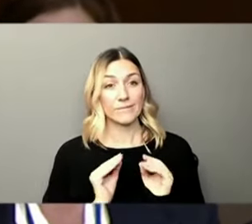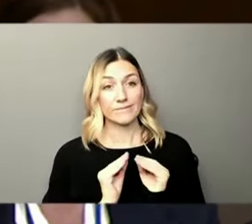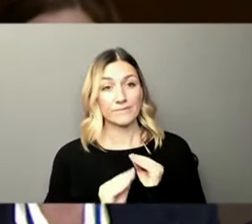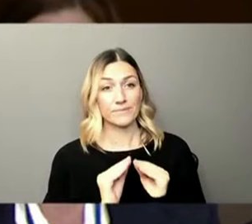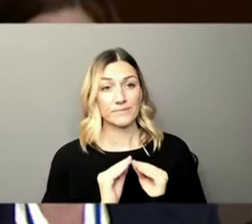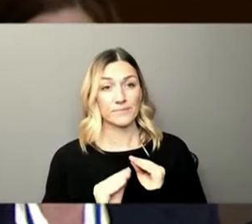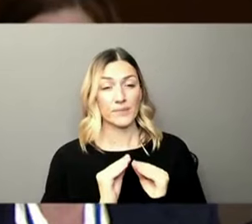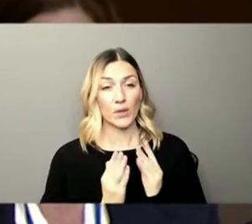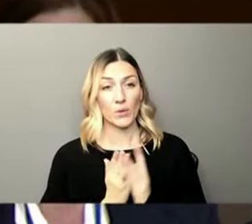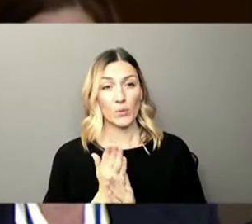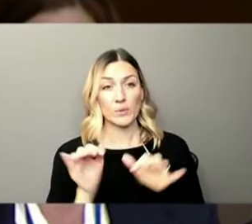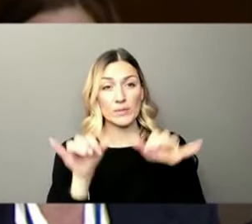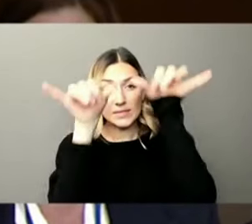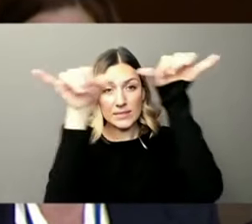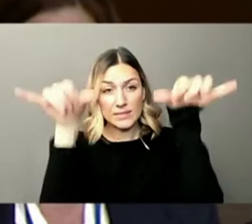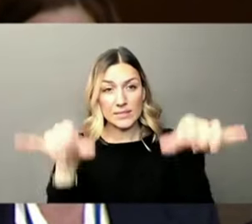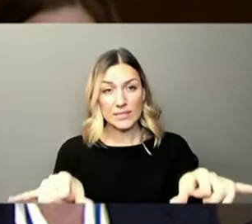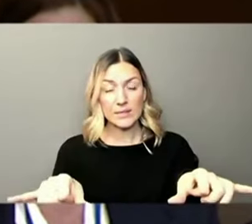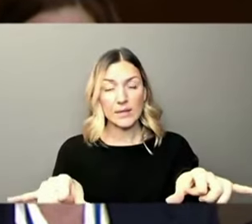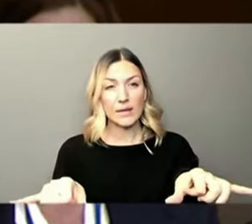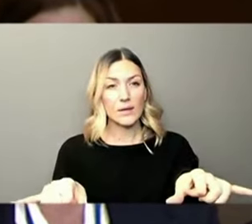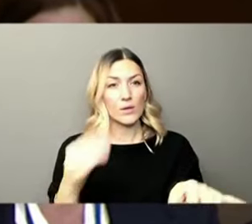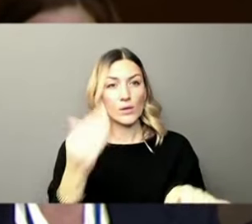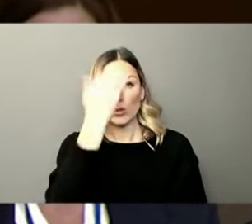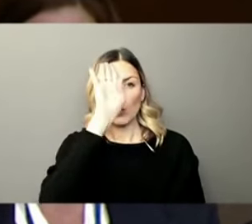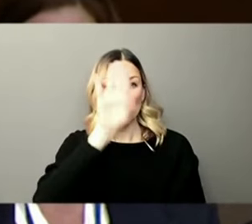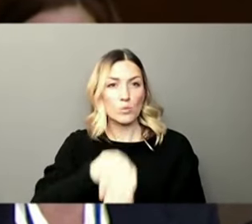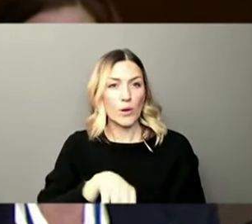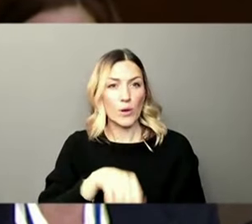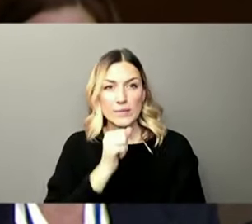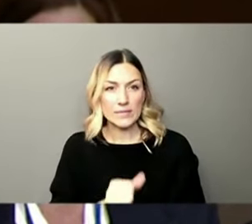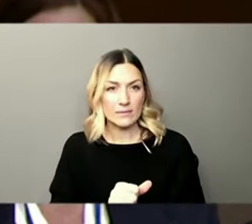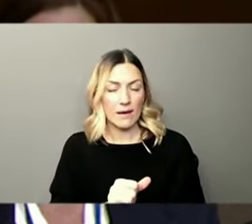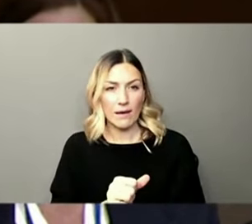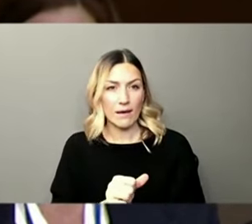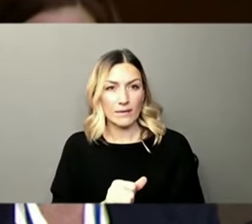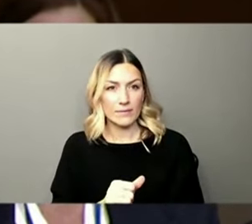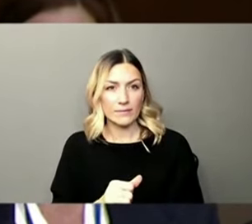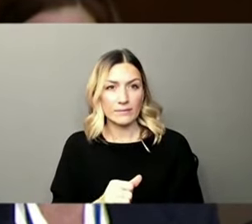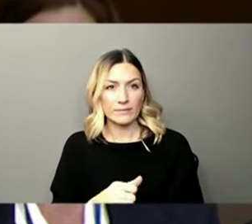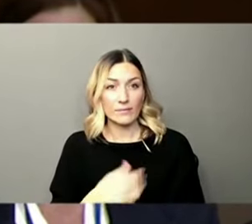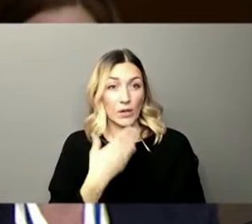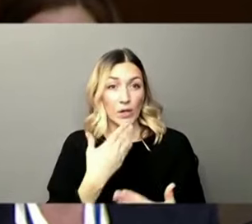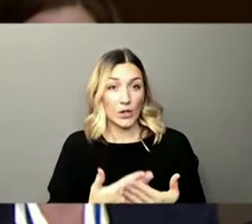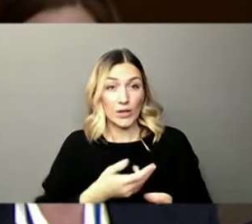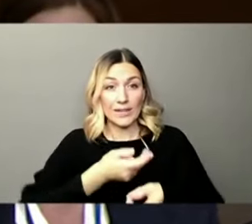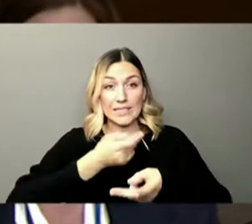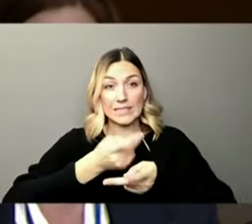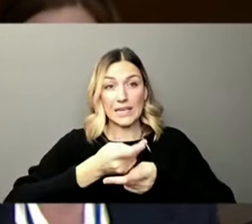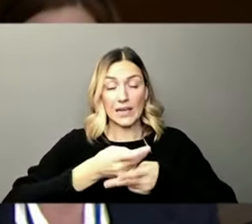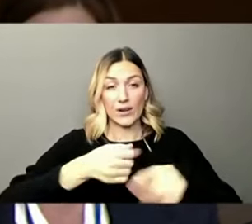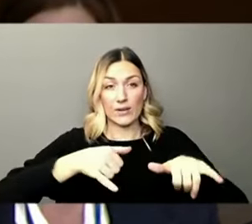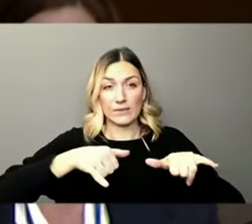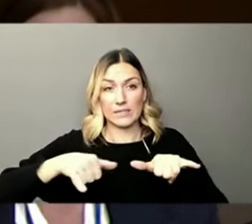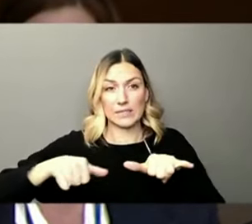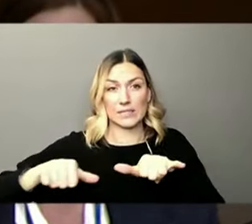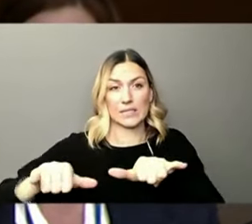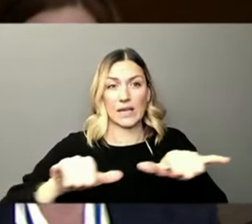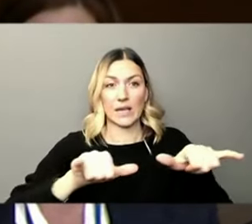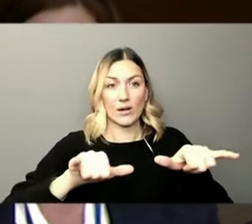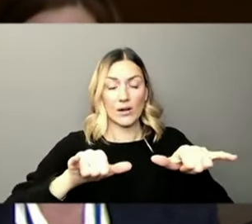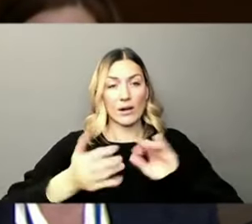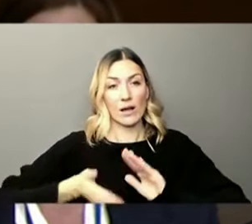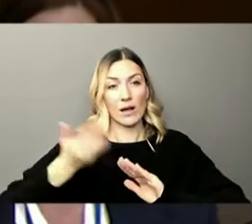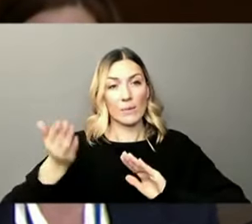through a system that you know is not real good at taking care of the standard operating stuff. No one should